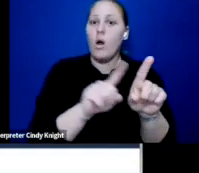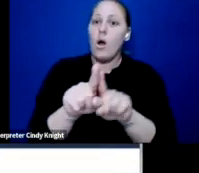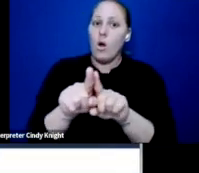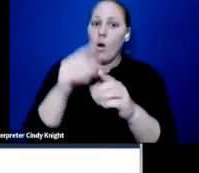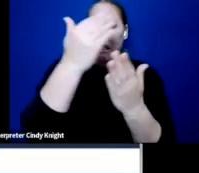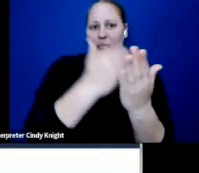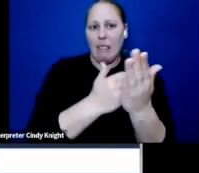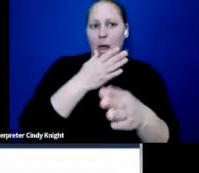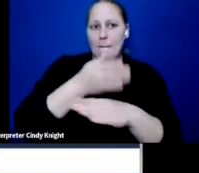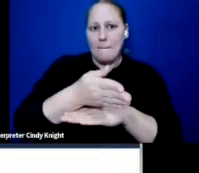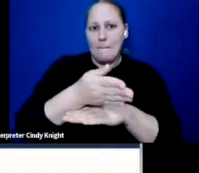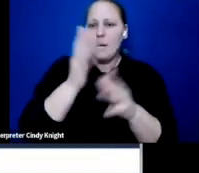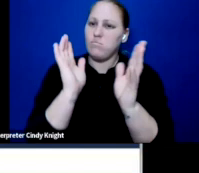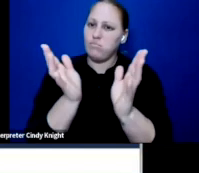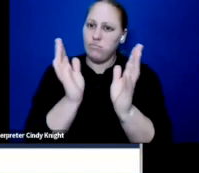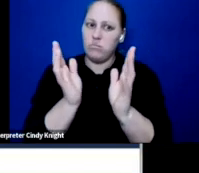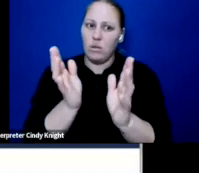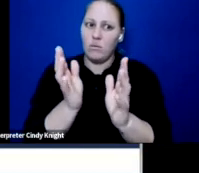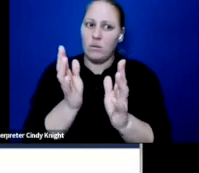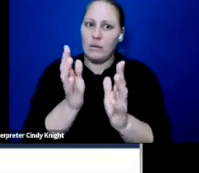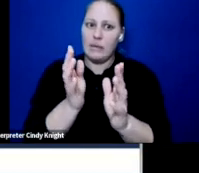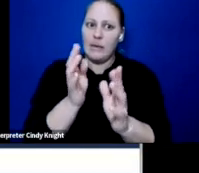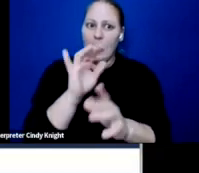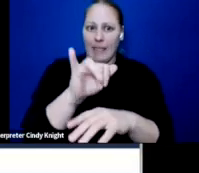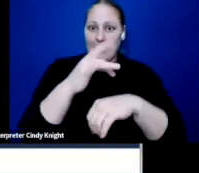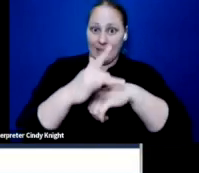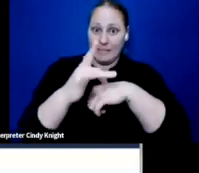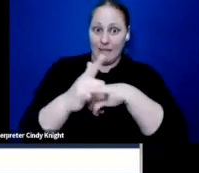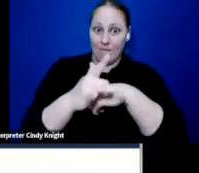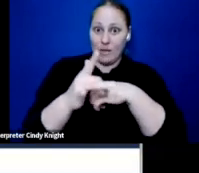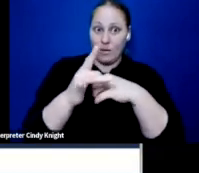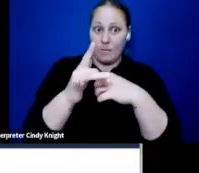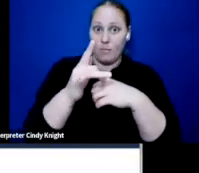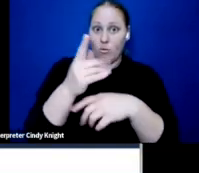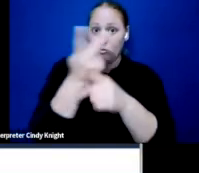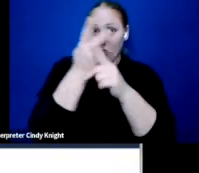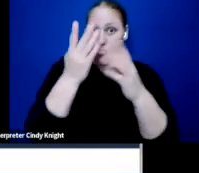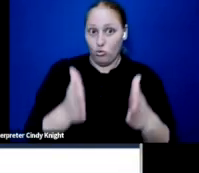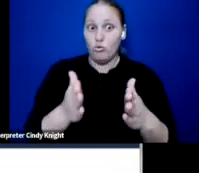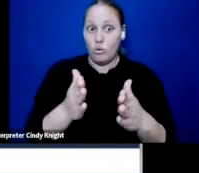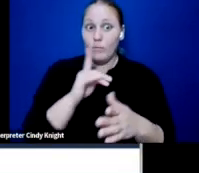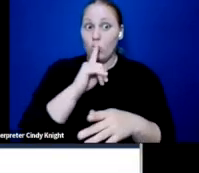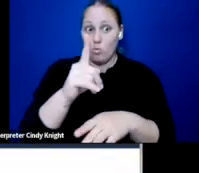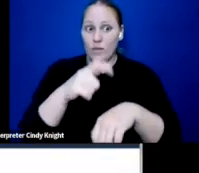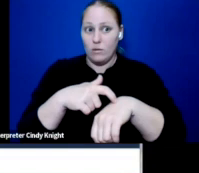post-conversation survey results that's available to supervisors real-time within Salesforce.